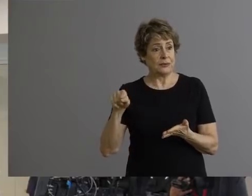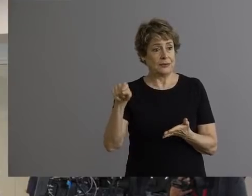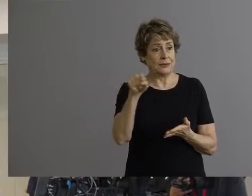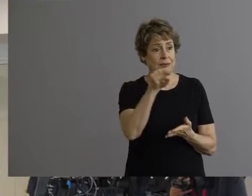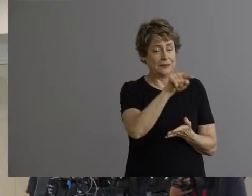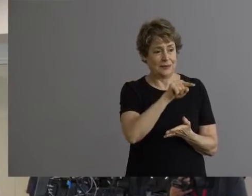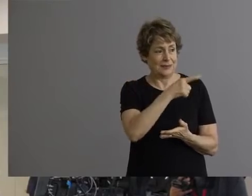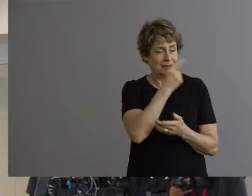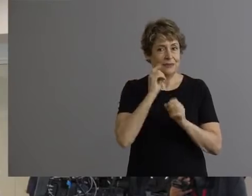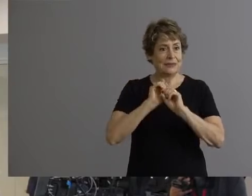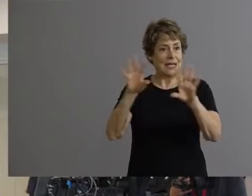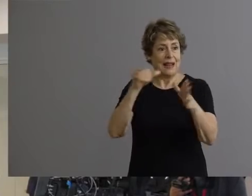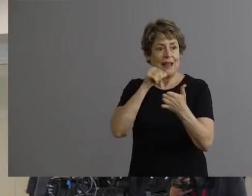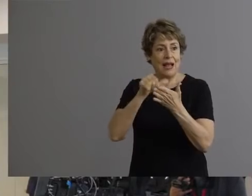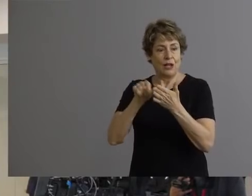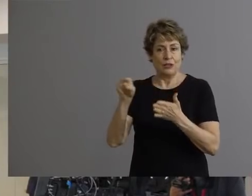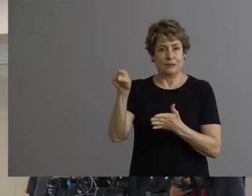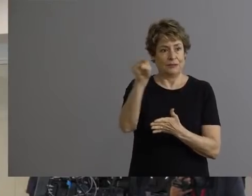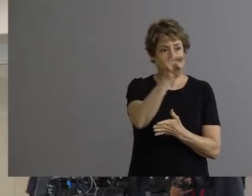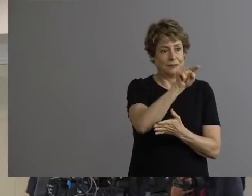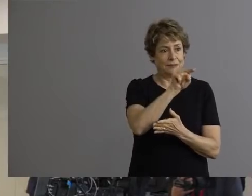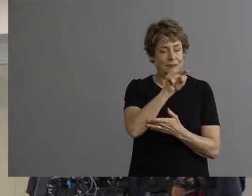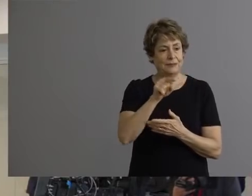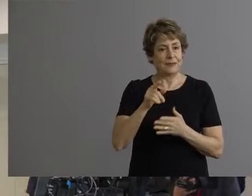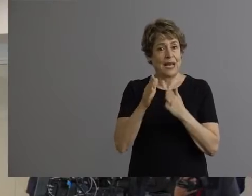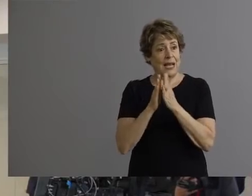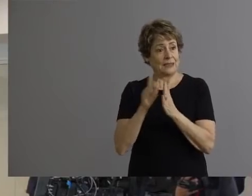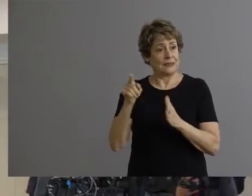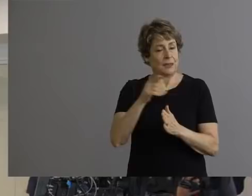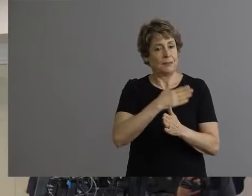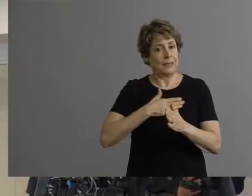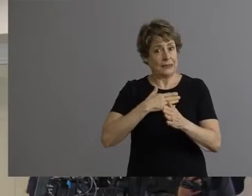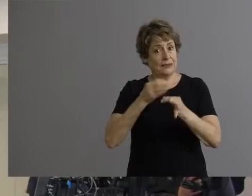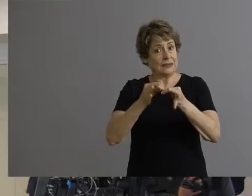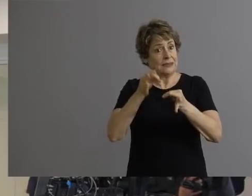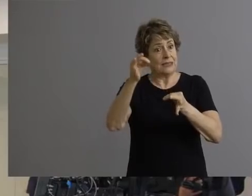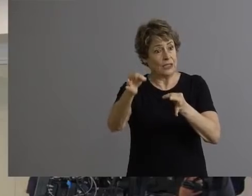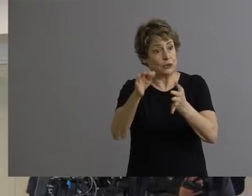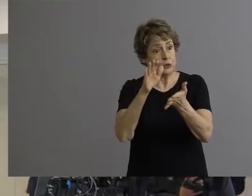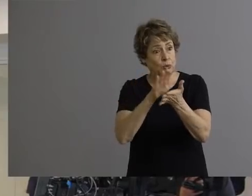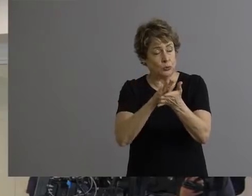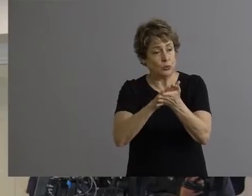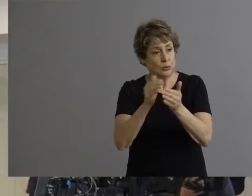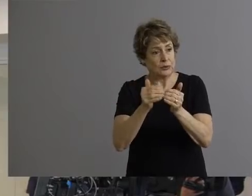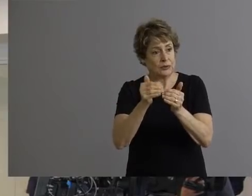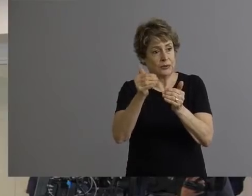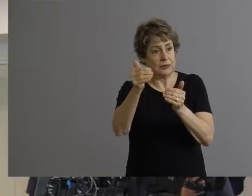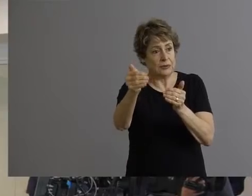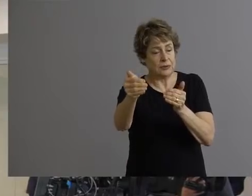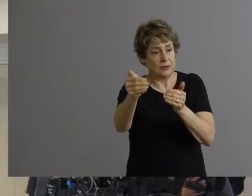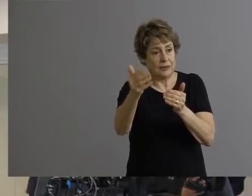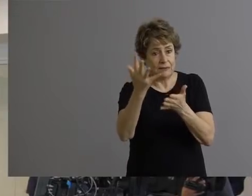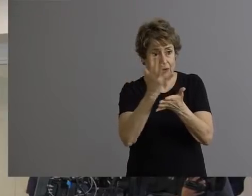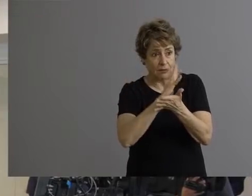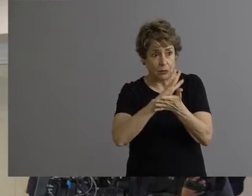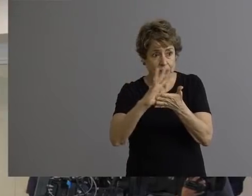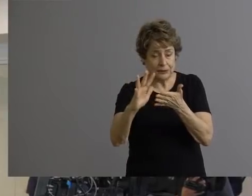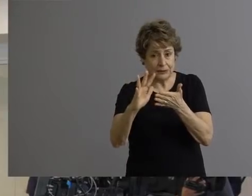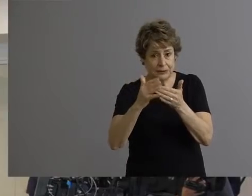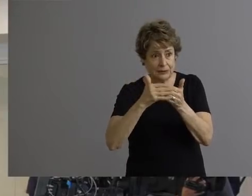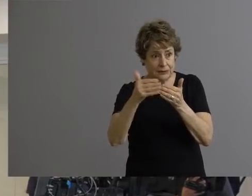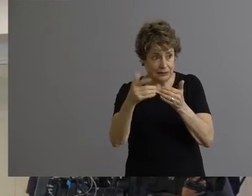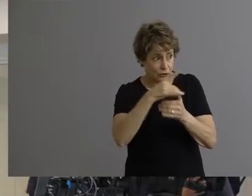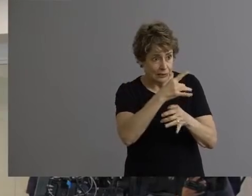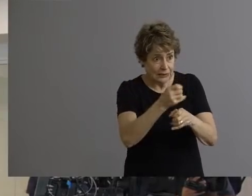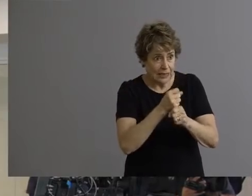to delay the actual physical start date by 5 weeks or so. Have you received the letter? What do you think about this? I mean,